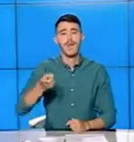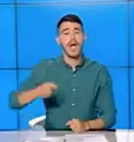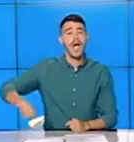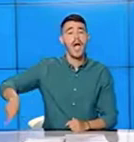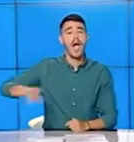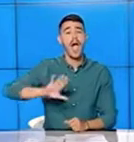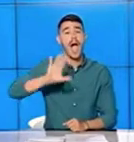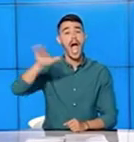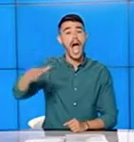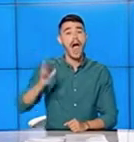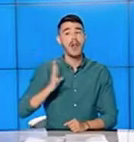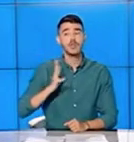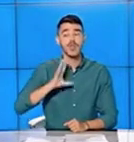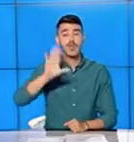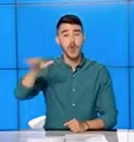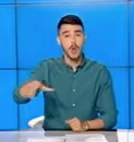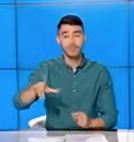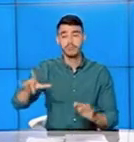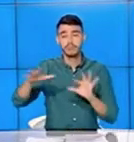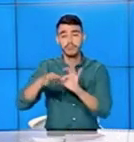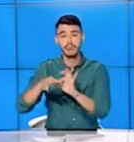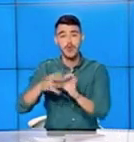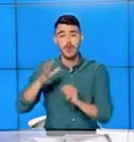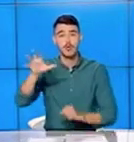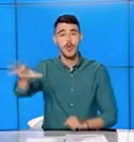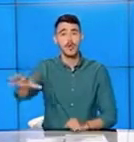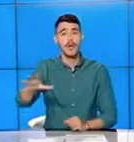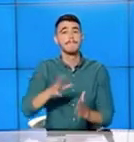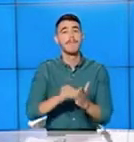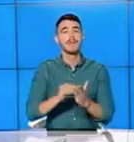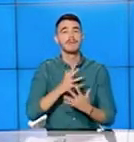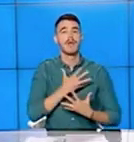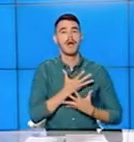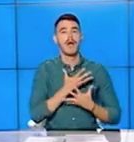other countries, if your patriotism somehow